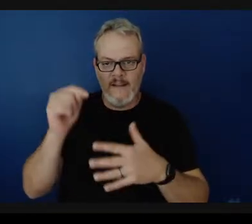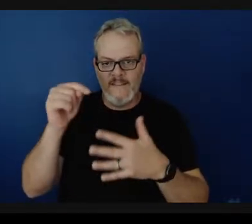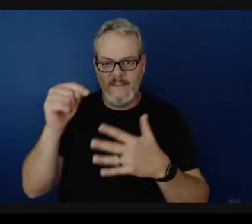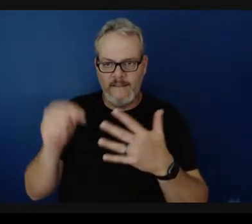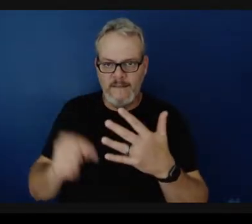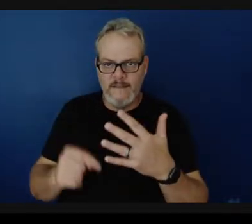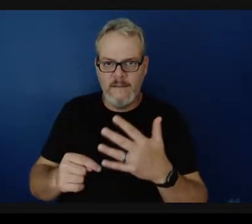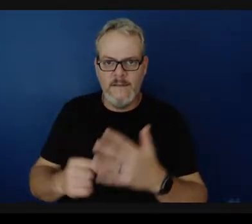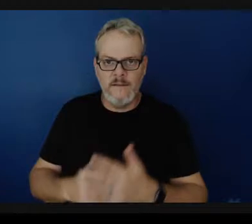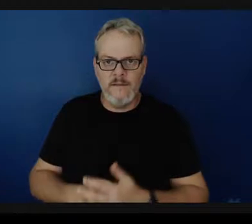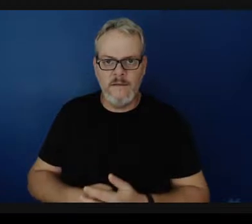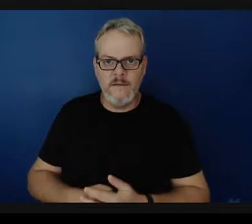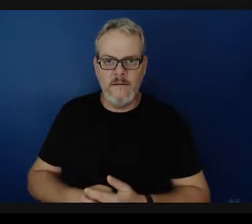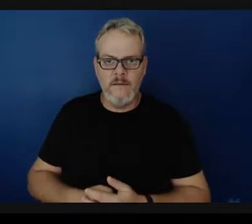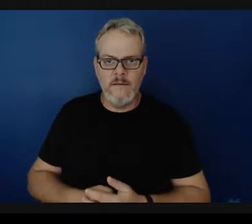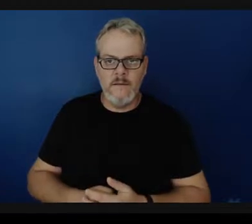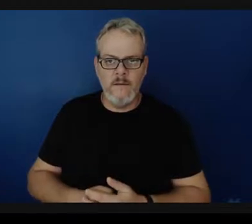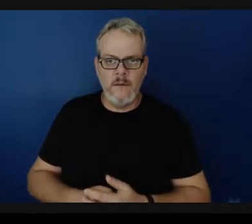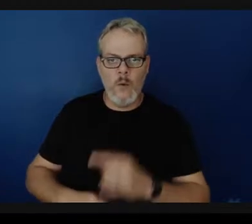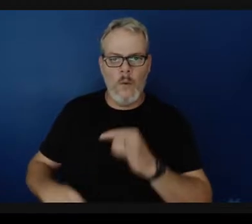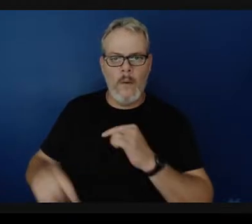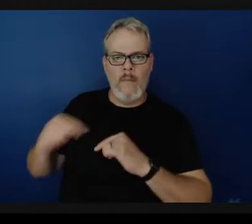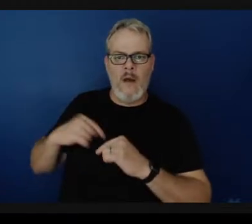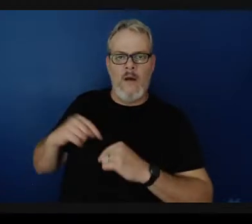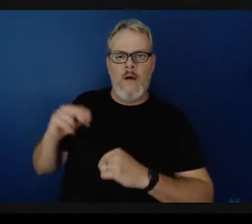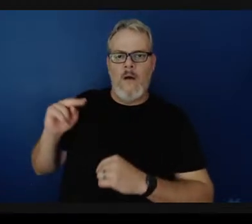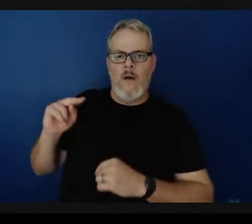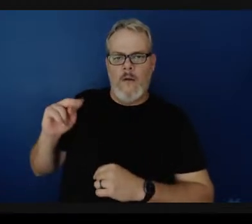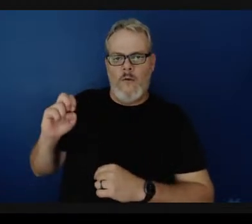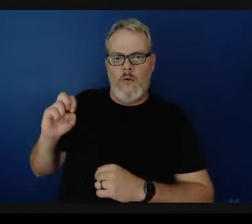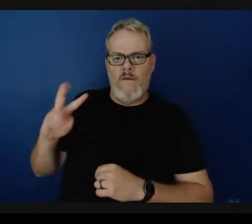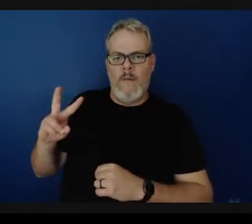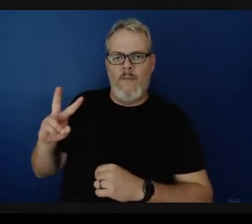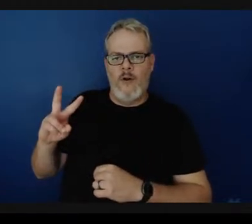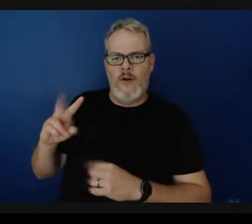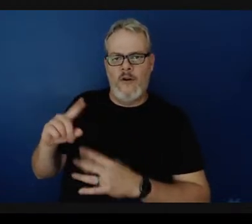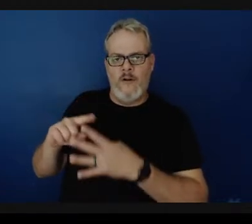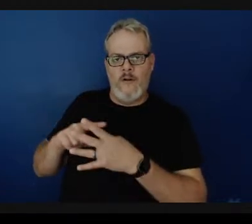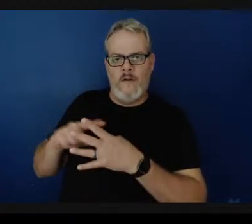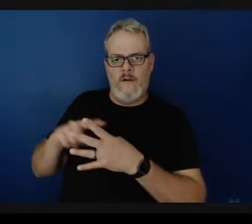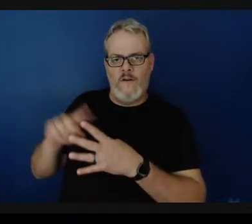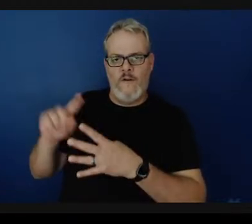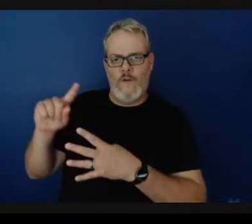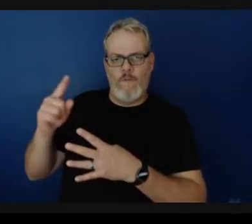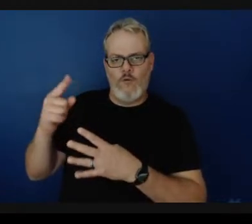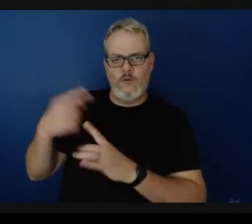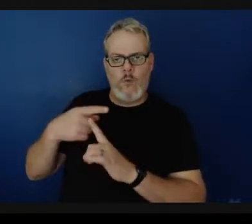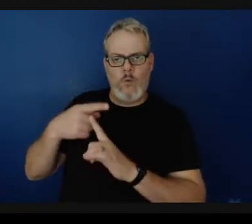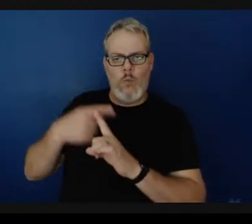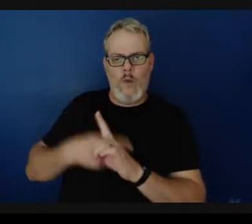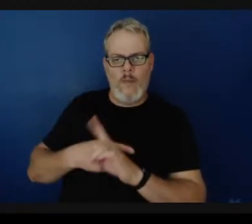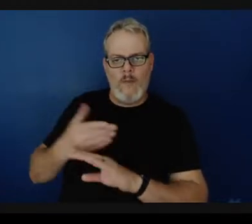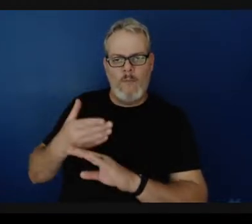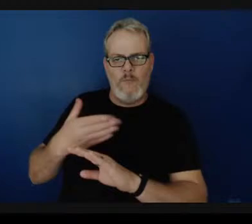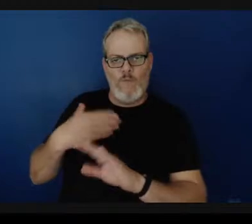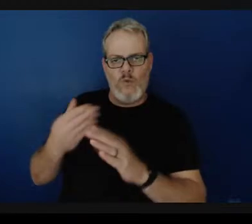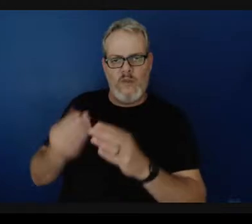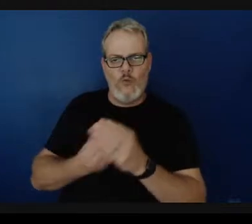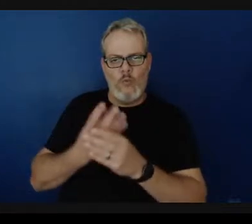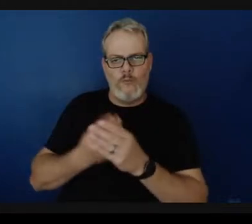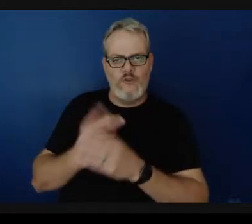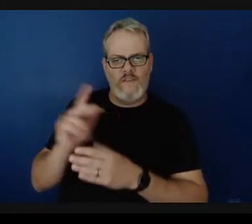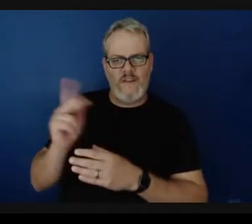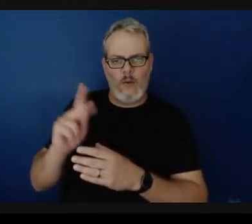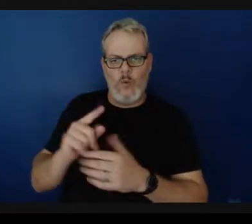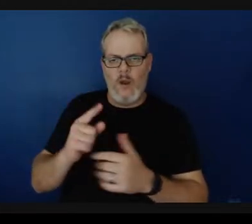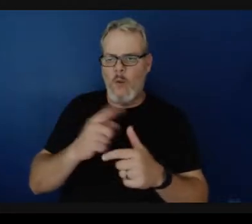I'm going to go back to November the 1st, so about a month before Mauna Loa erupts. What's Kilauea doing? Lava lake is overturning. You have a